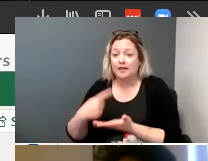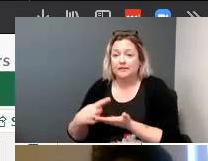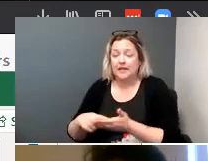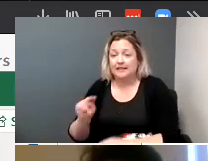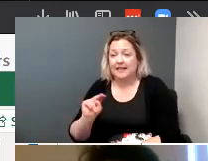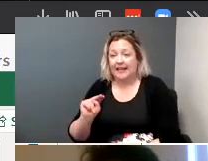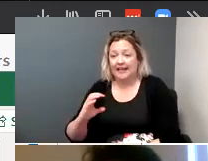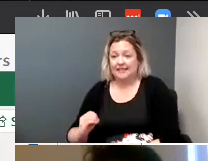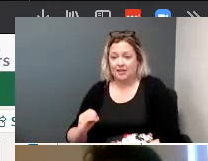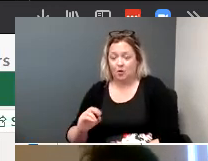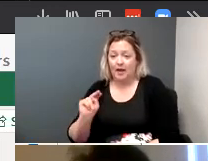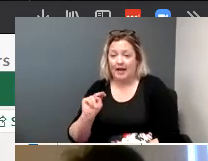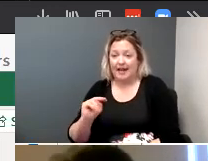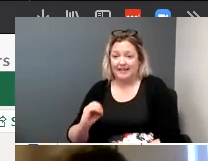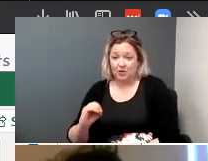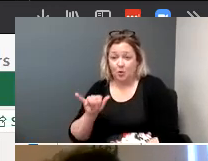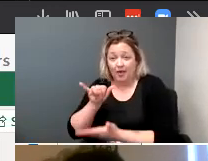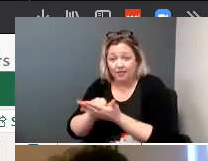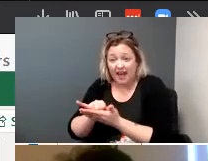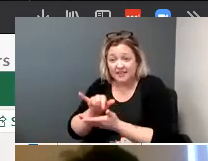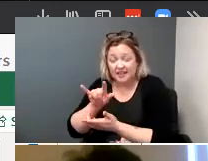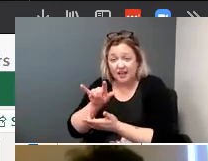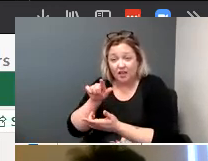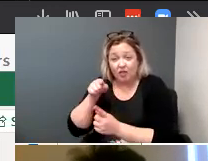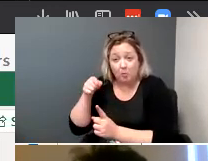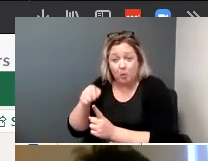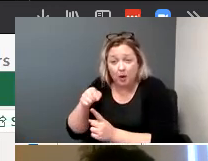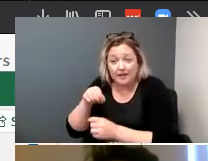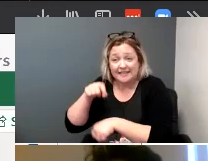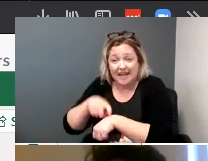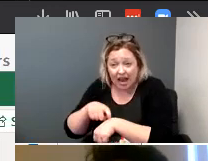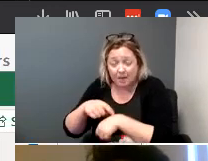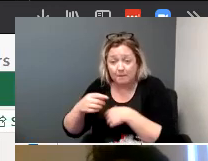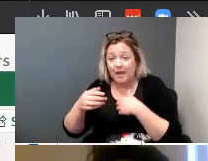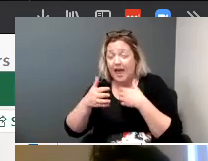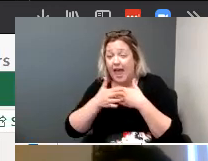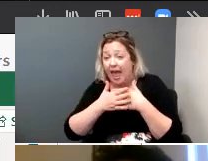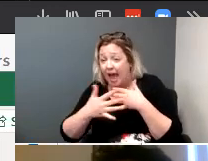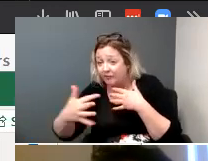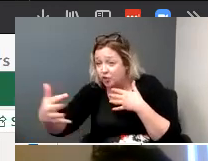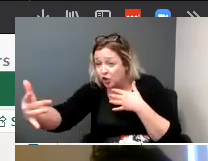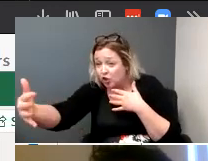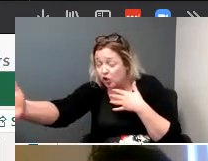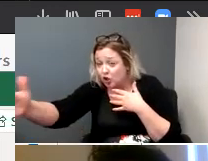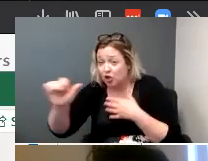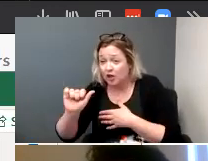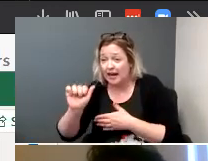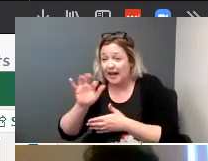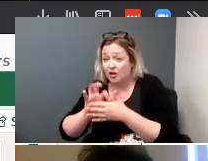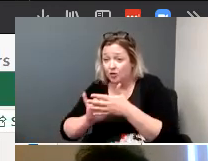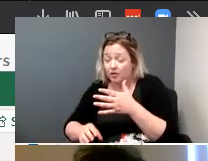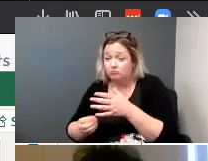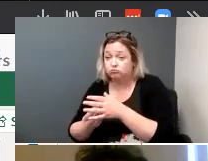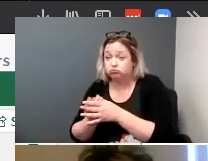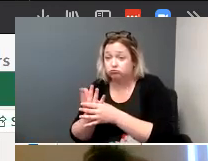N0 is the point in time after which your algorithm works according to your asymptotic analysis.